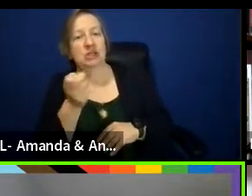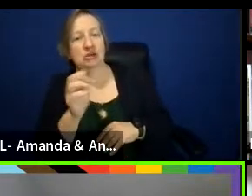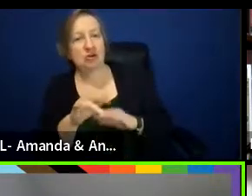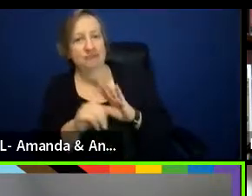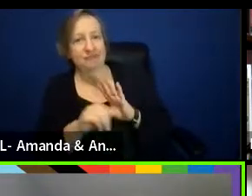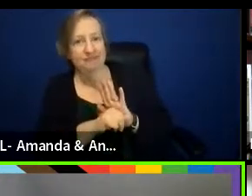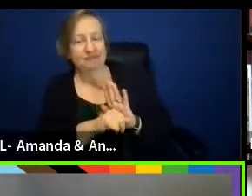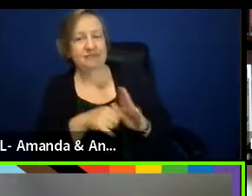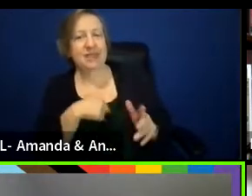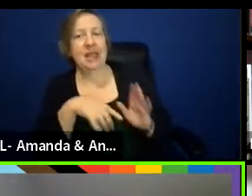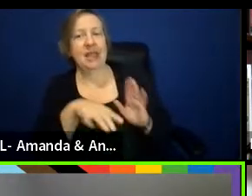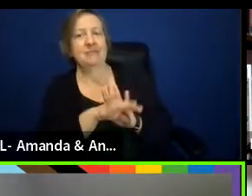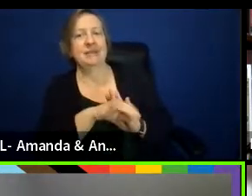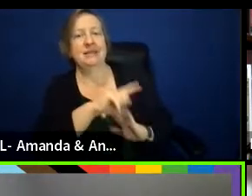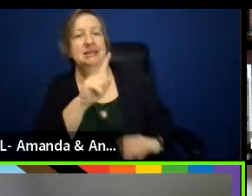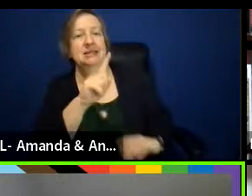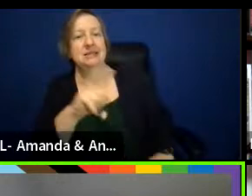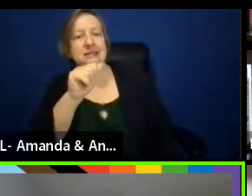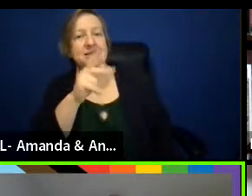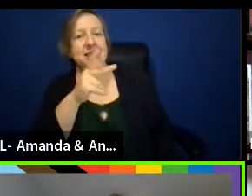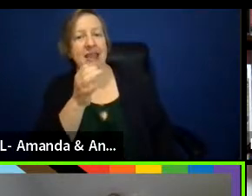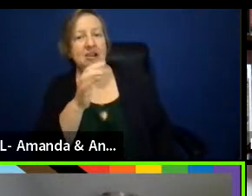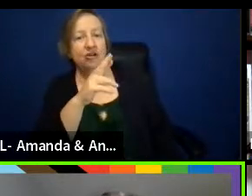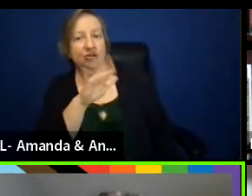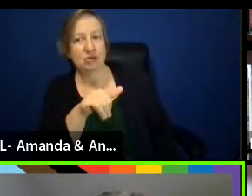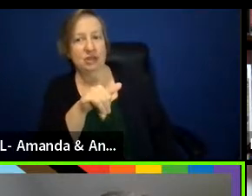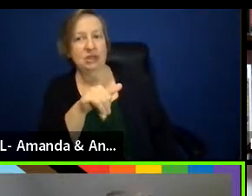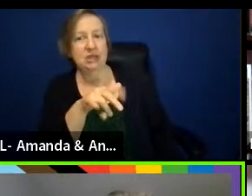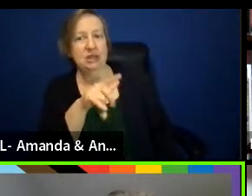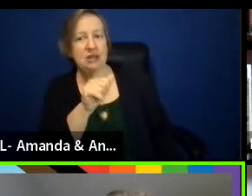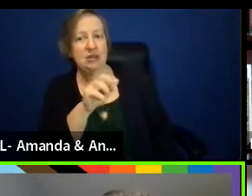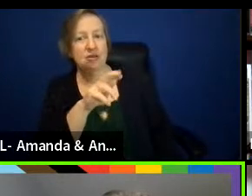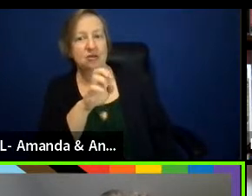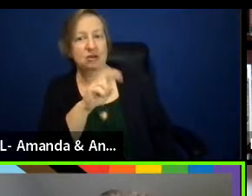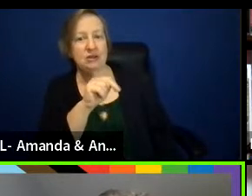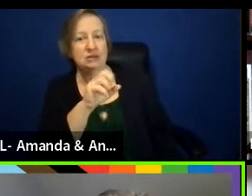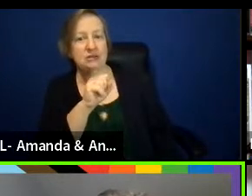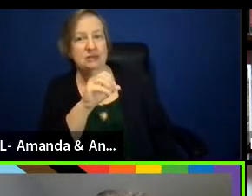select Zachary Lauritsen.